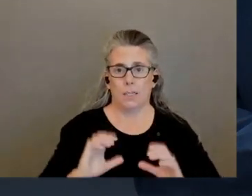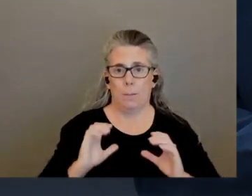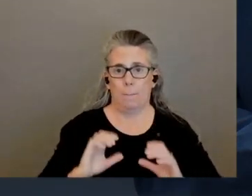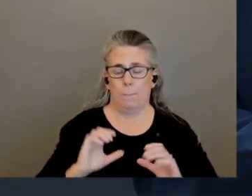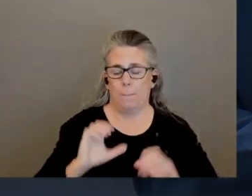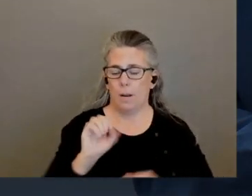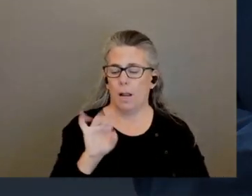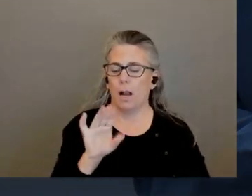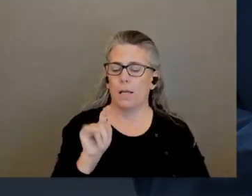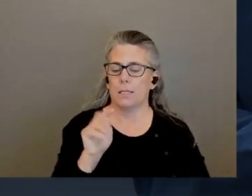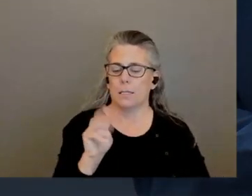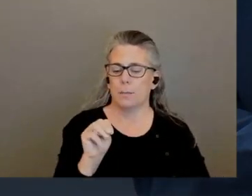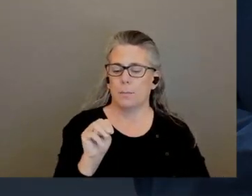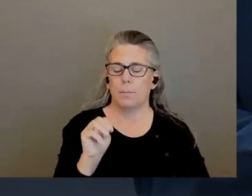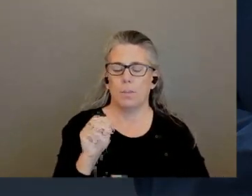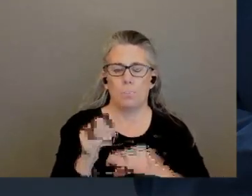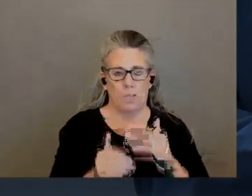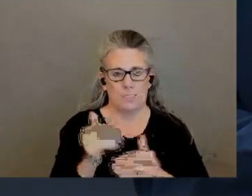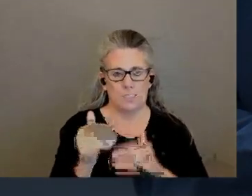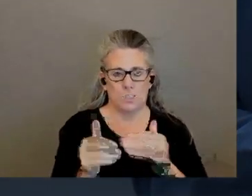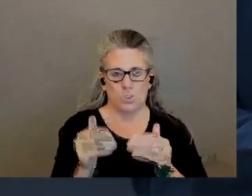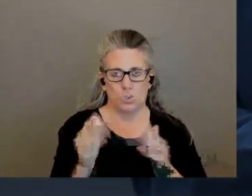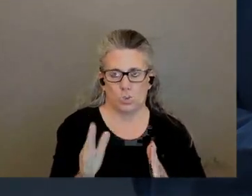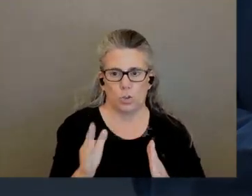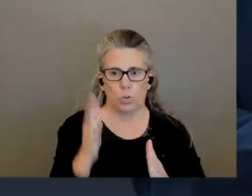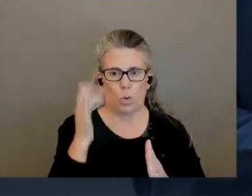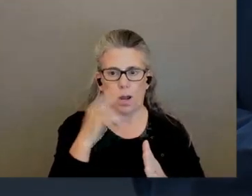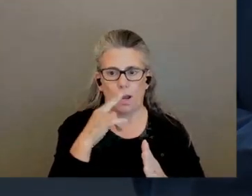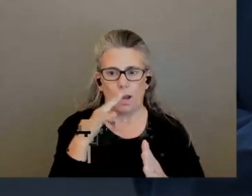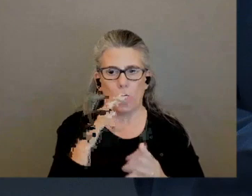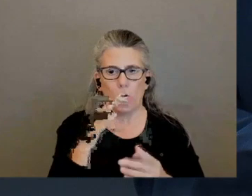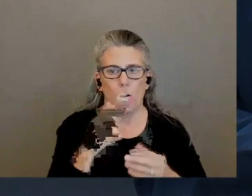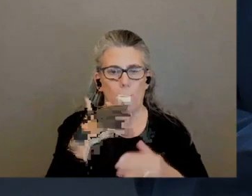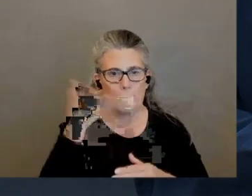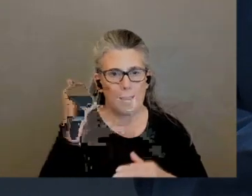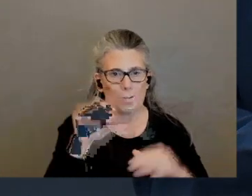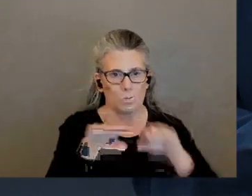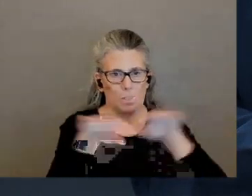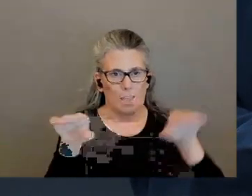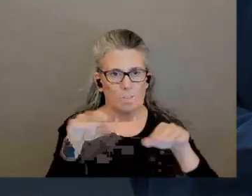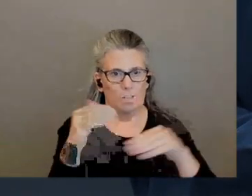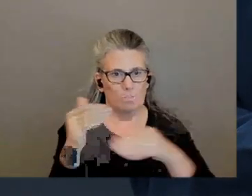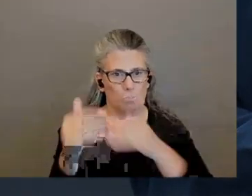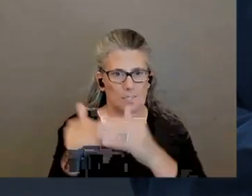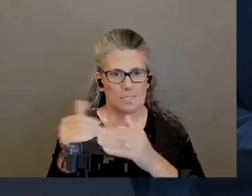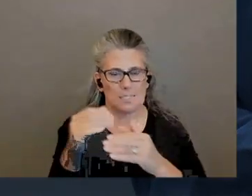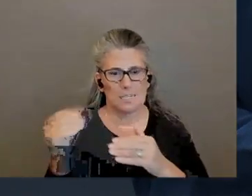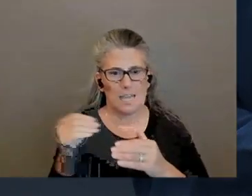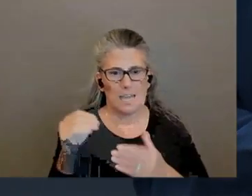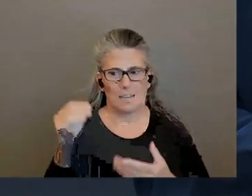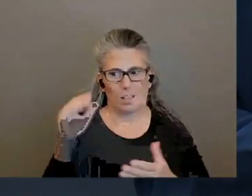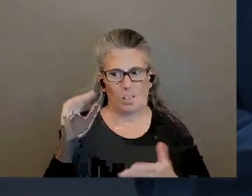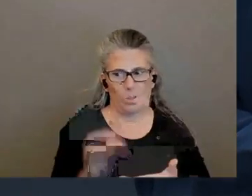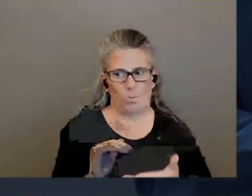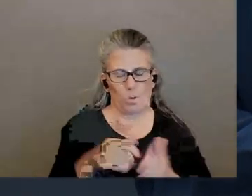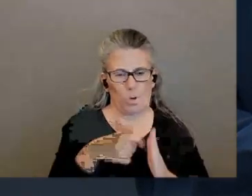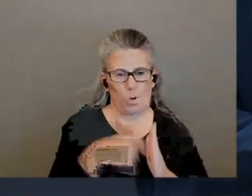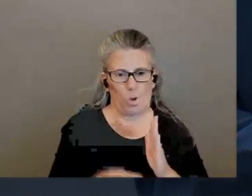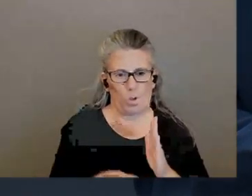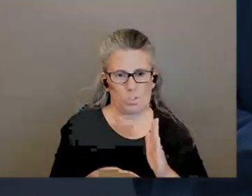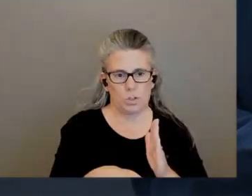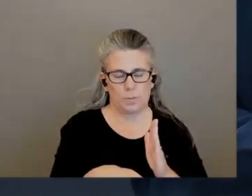better level of performance and a lower cost. And that's the main reason for any developer to adopt those